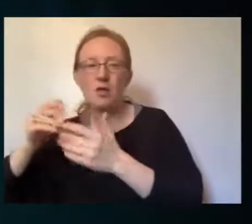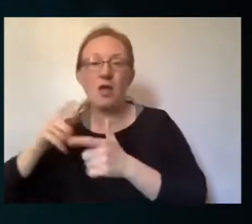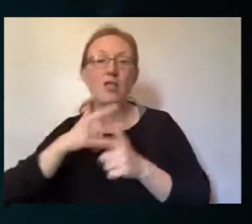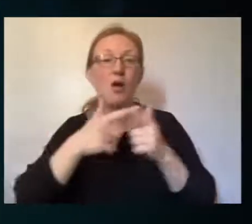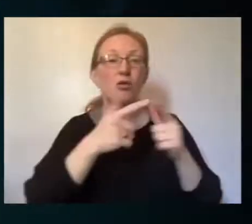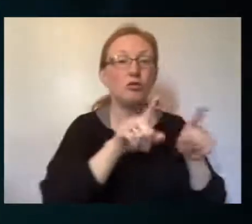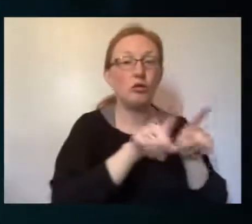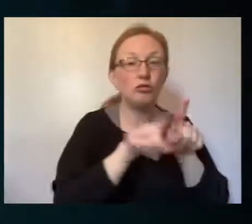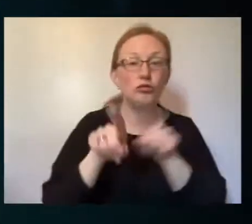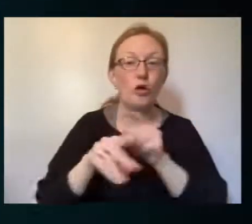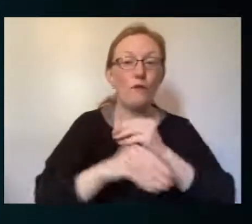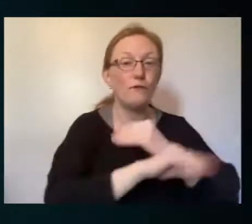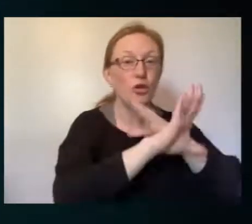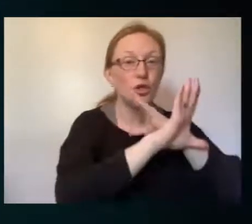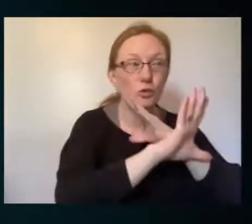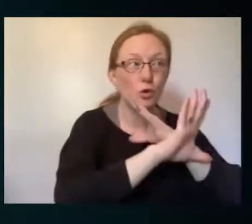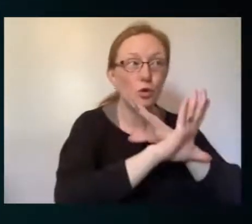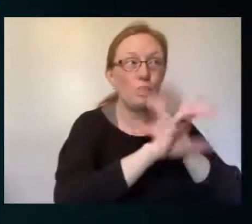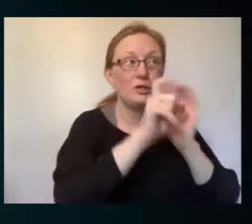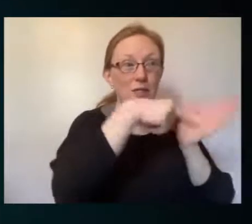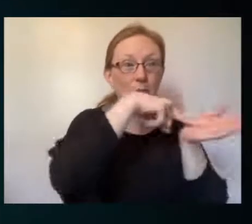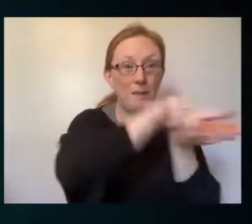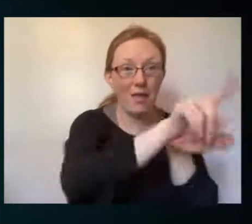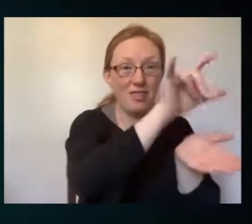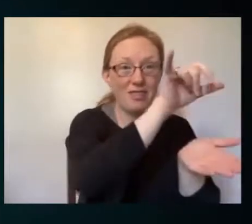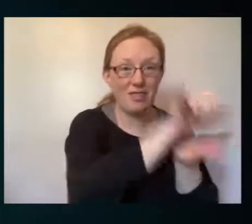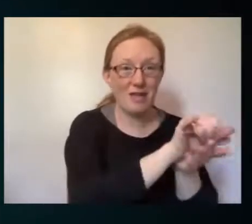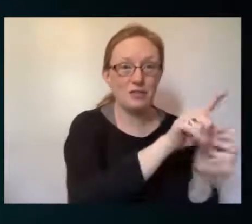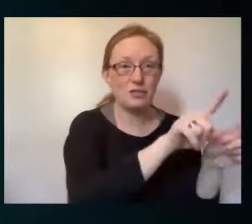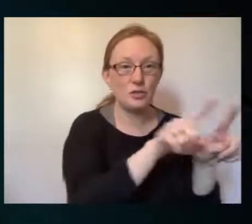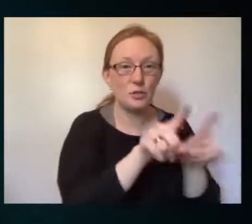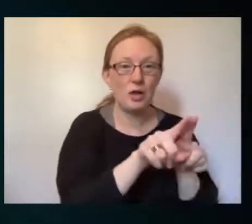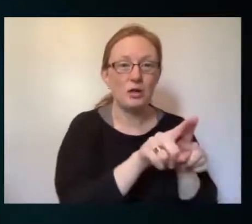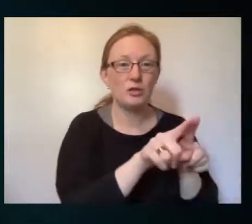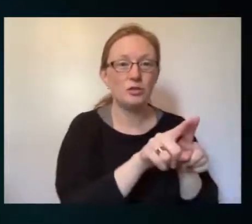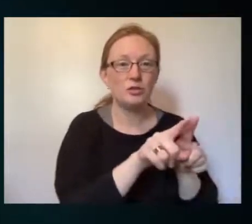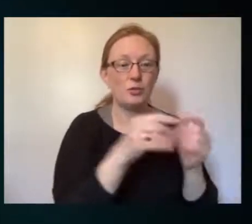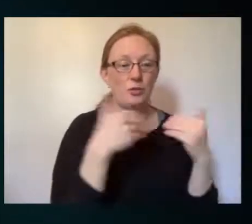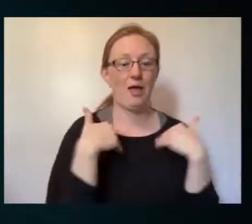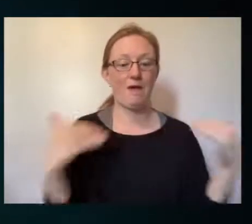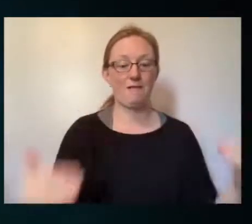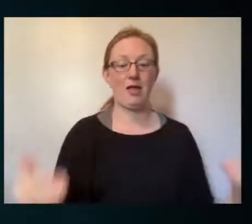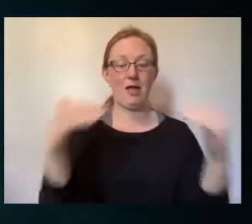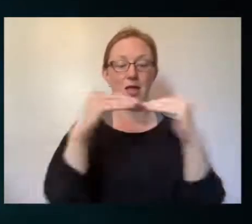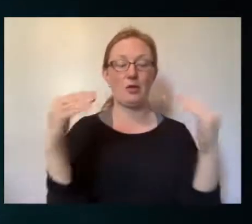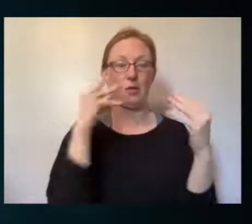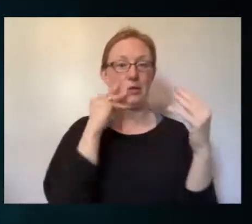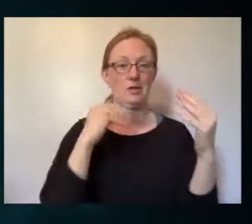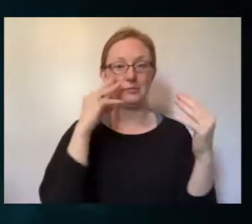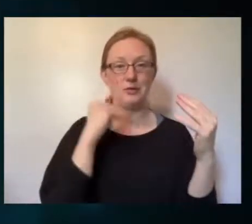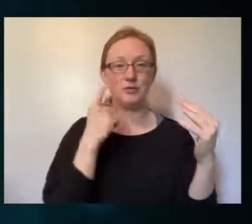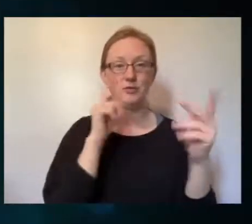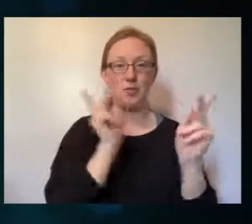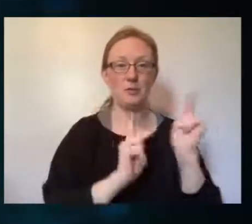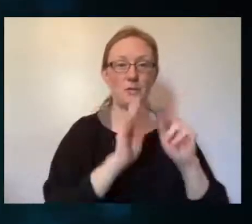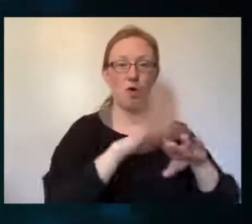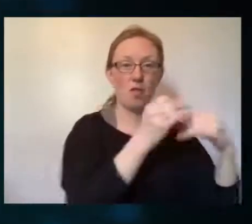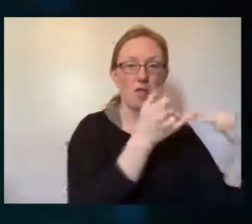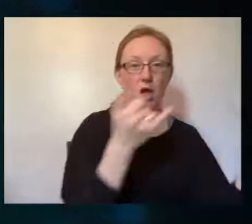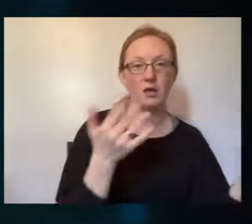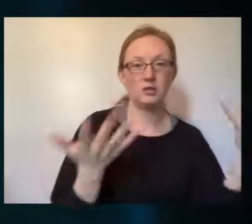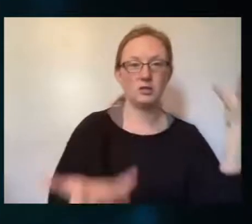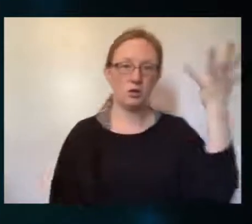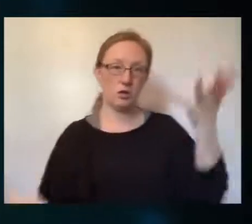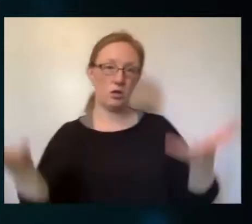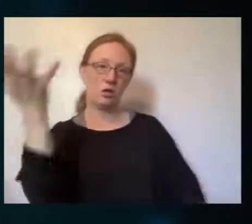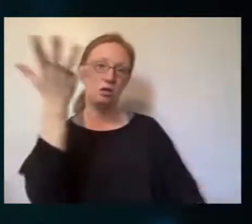virtual infrastructure to provide an equitable conference experiences for those online. So,